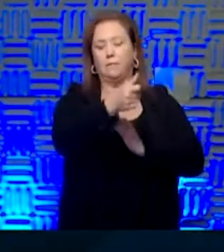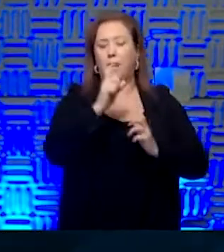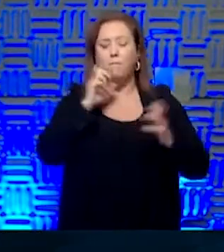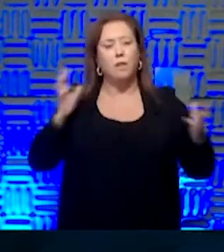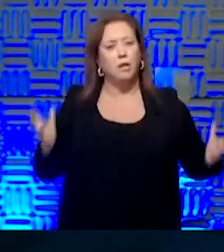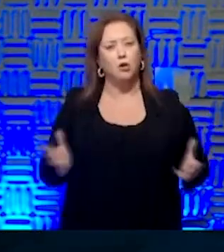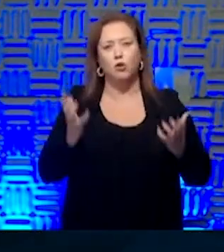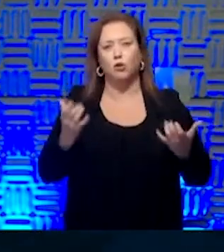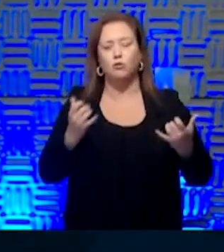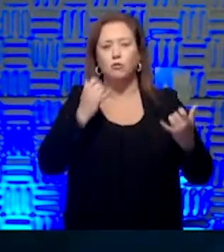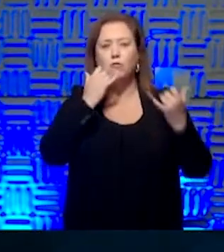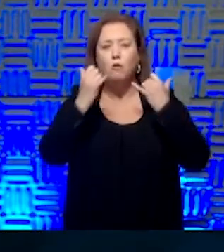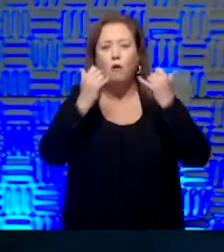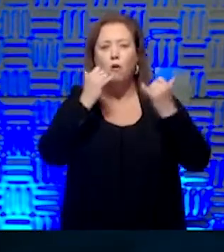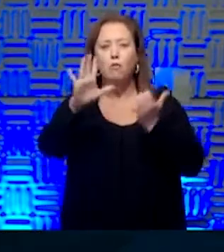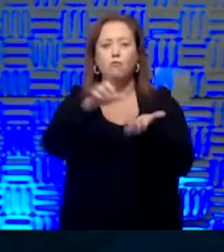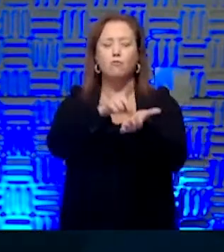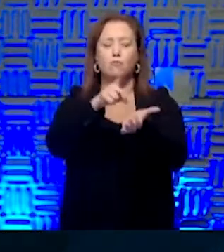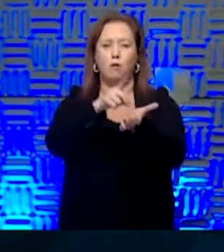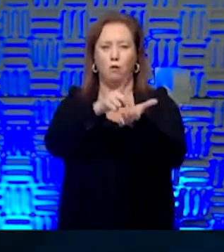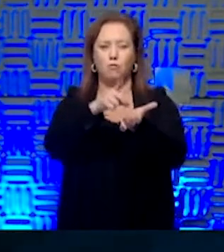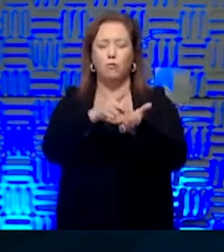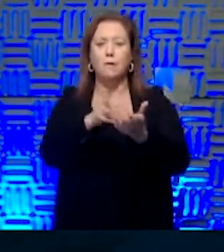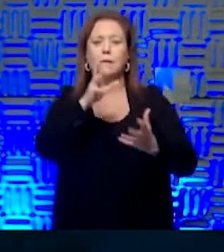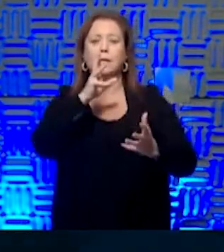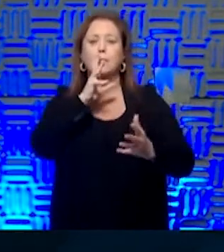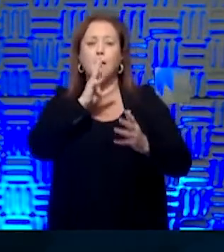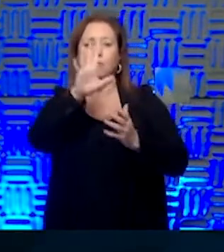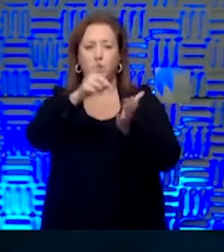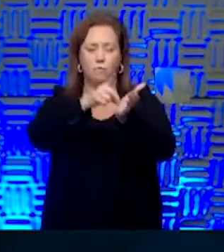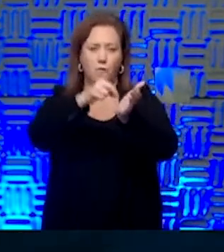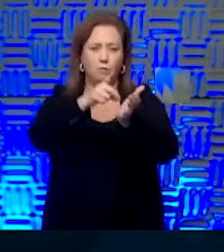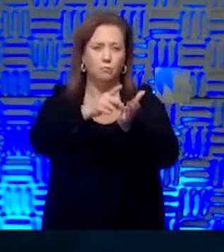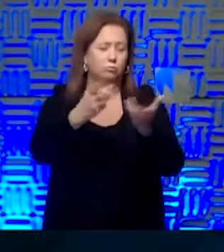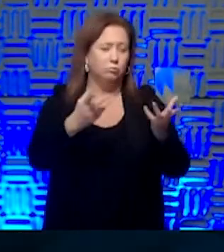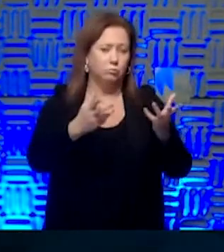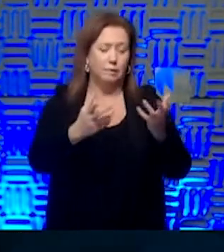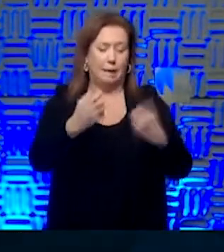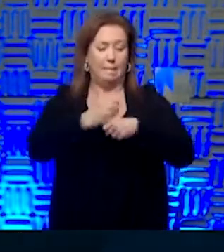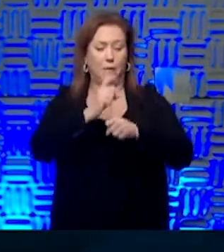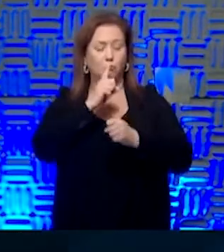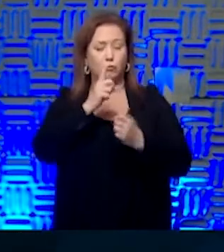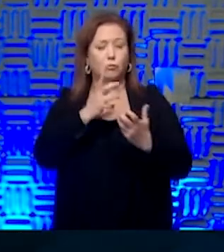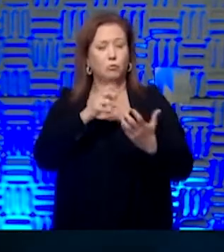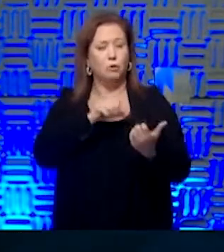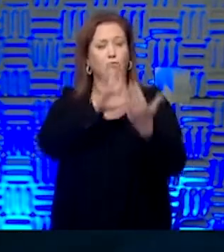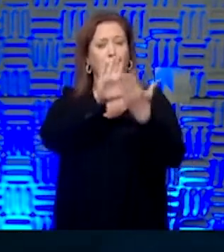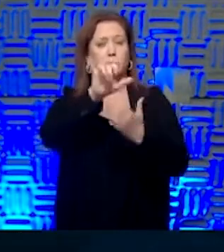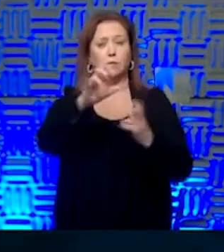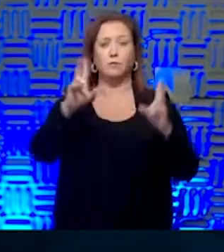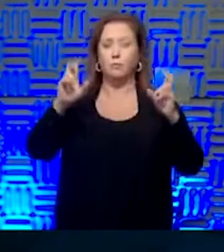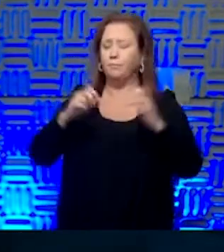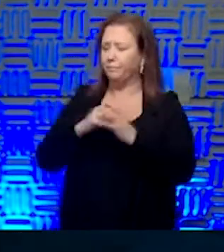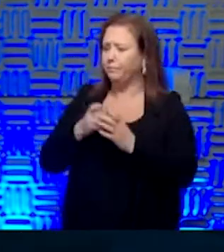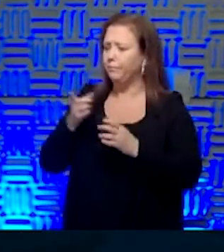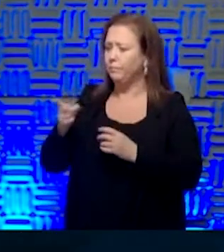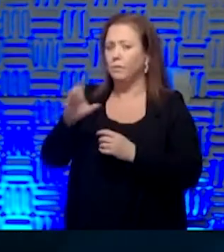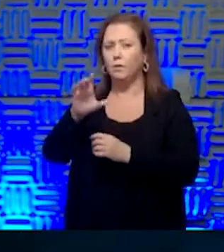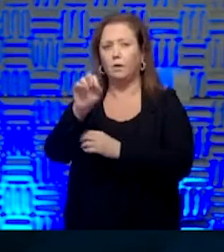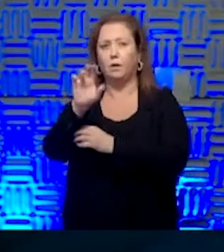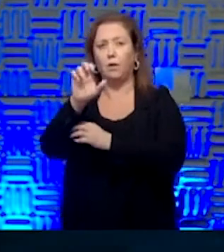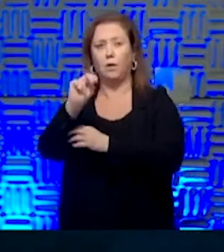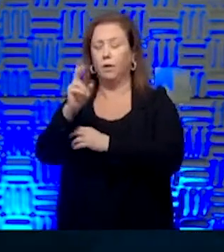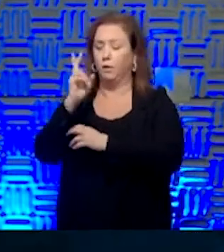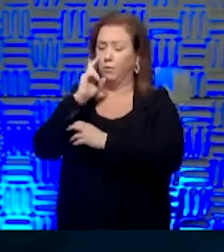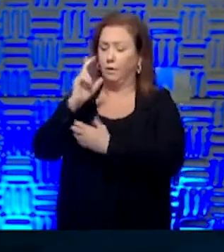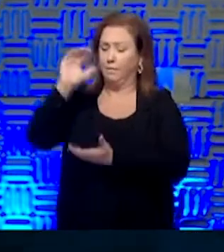making the phone call, talking to your doctor, talking to your providers, you know, and making sure those things get addressed. Karin, do you think the lack of having